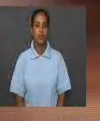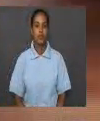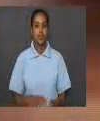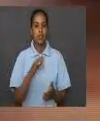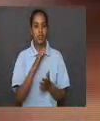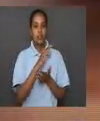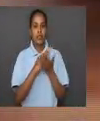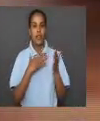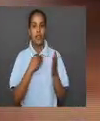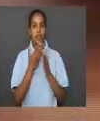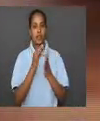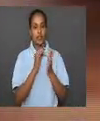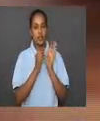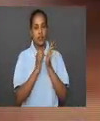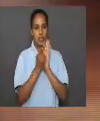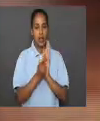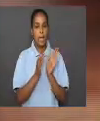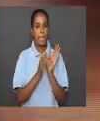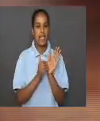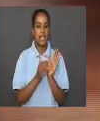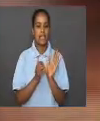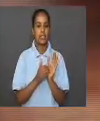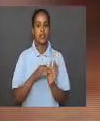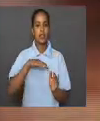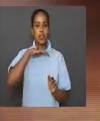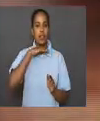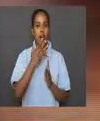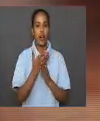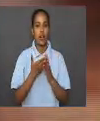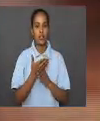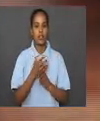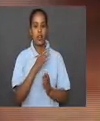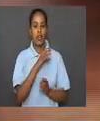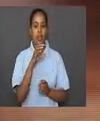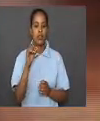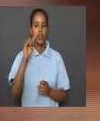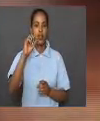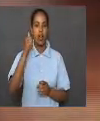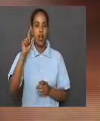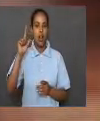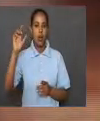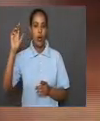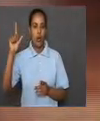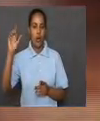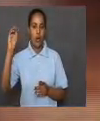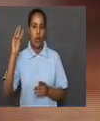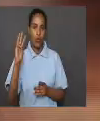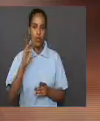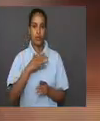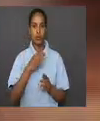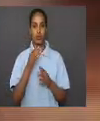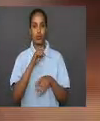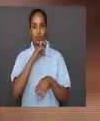Some fats, such as butter, lard, and tallow, are